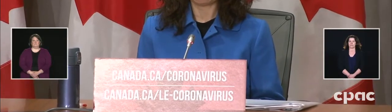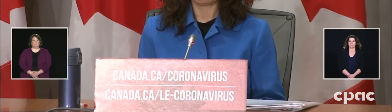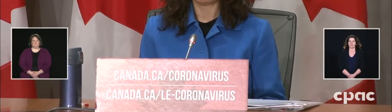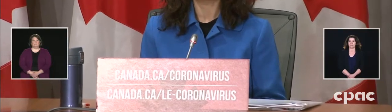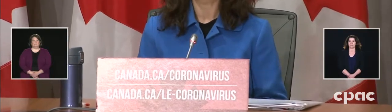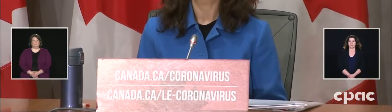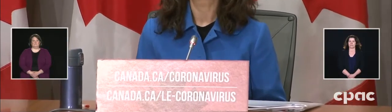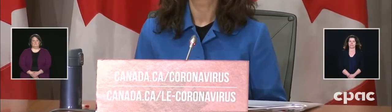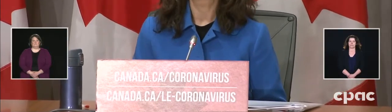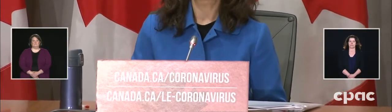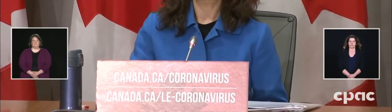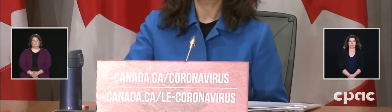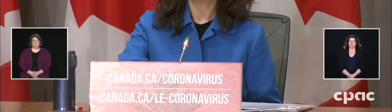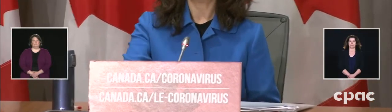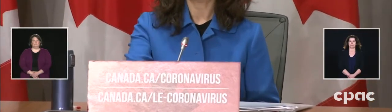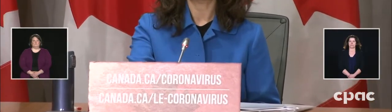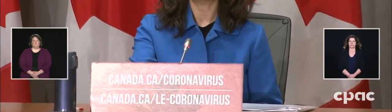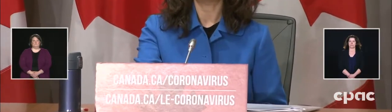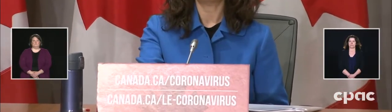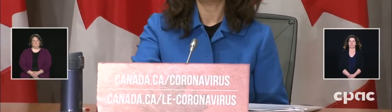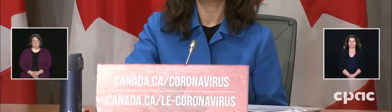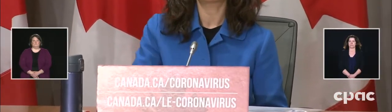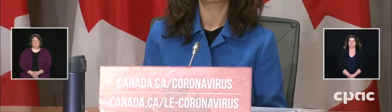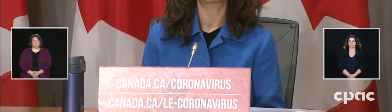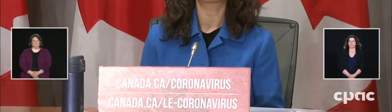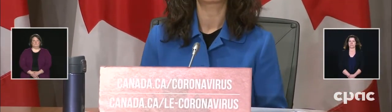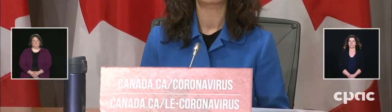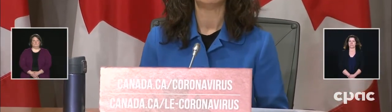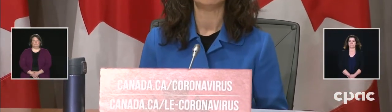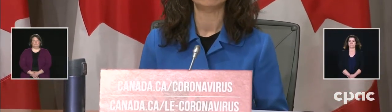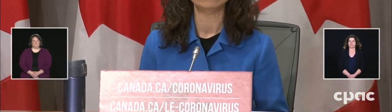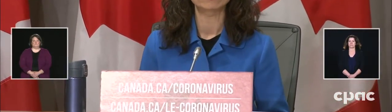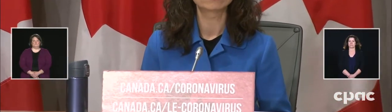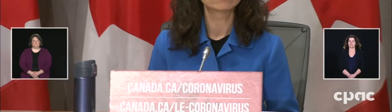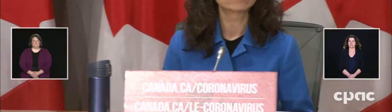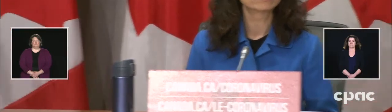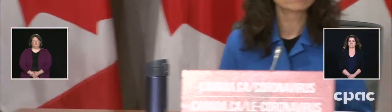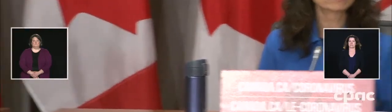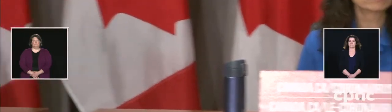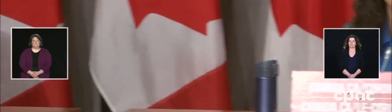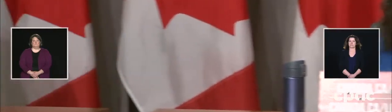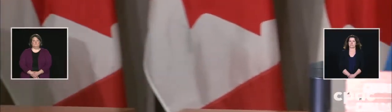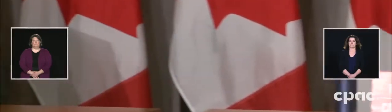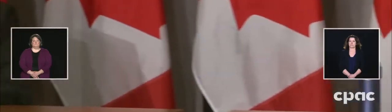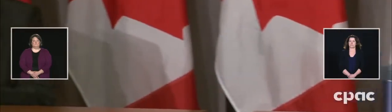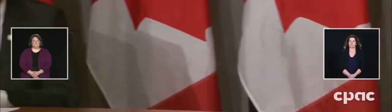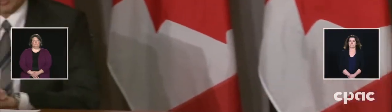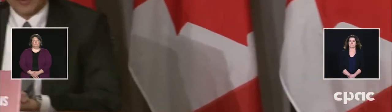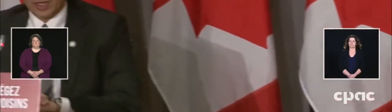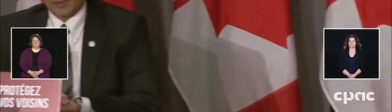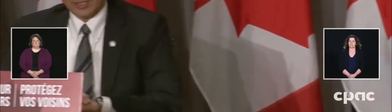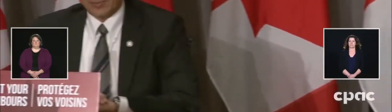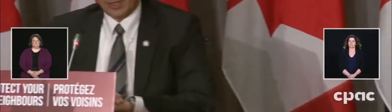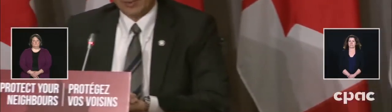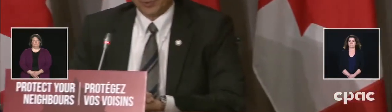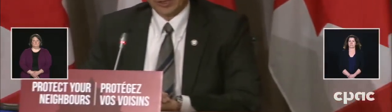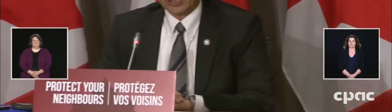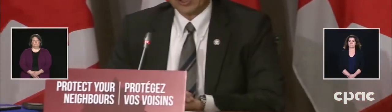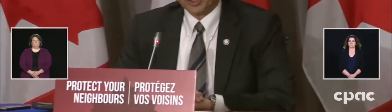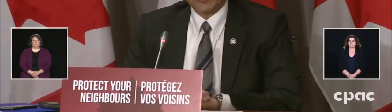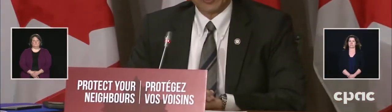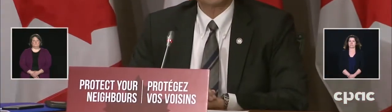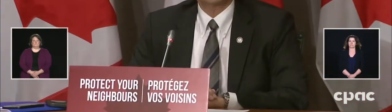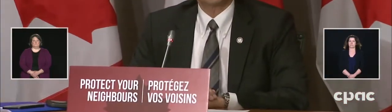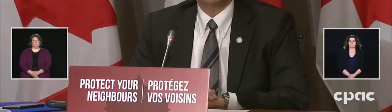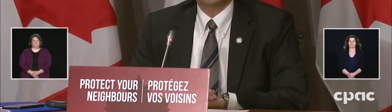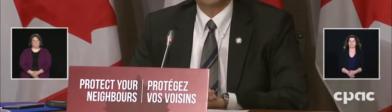Thank you, Dr. Tam. OK, maintenant, je donne la parole à Dr. Howard New. Dr. New, s'il vous plaît. Merci. Bonjour. Je vais commencer par les plus